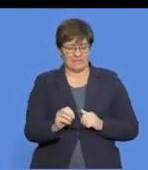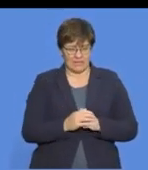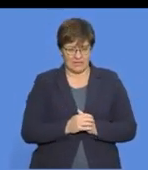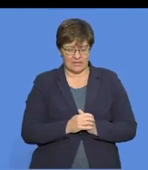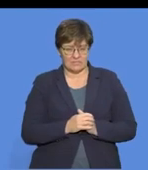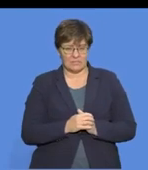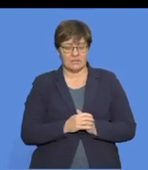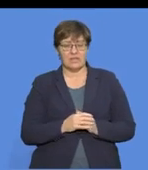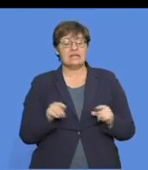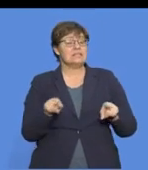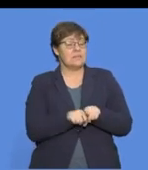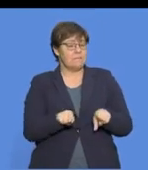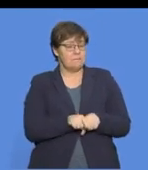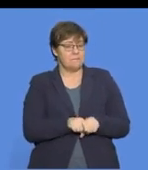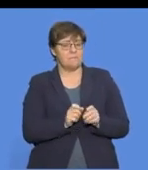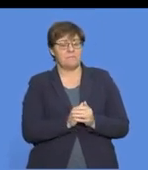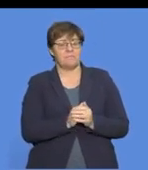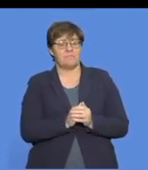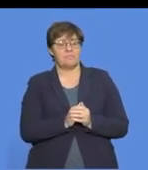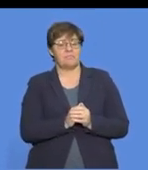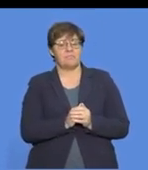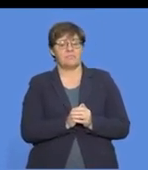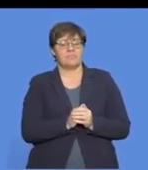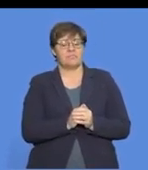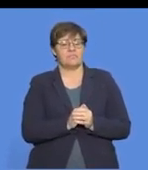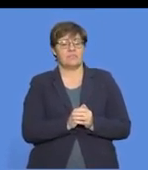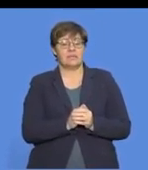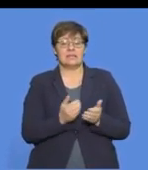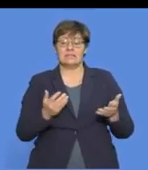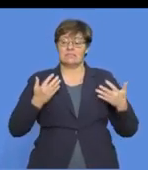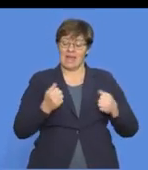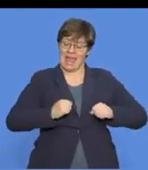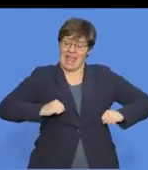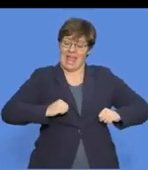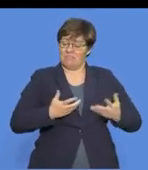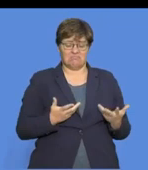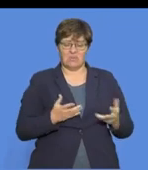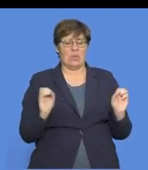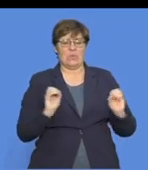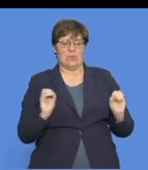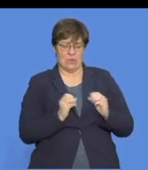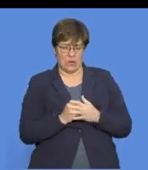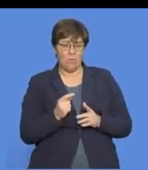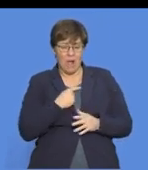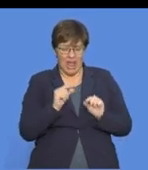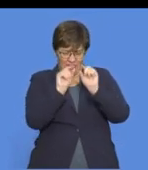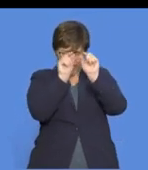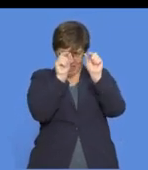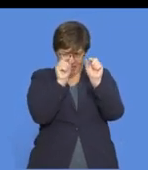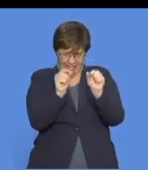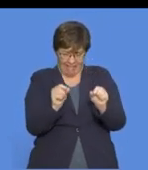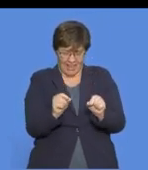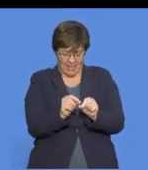any air spaces. And because they've got thick walls, their function